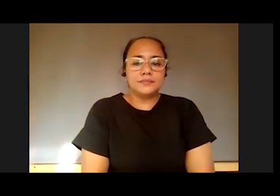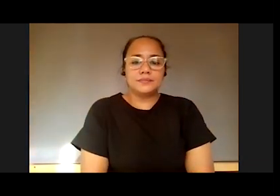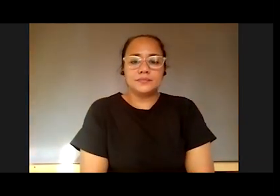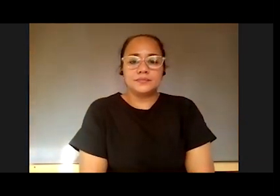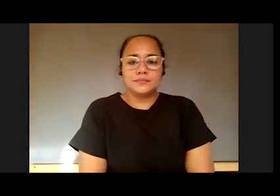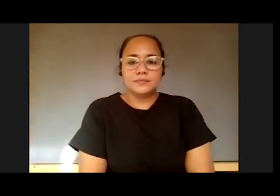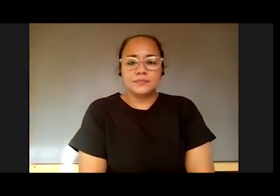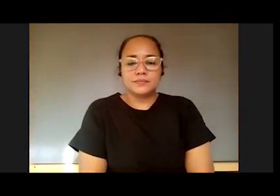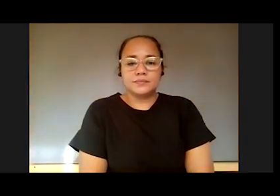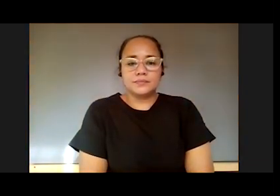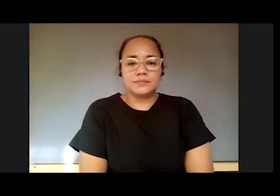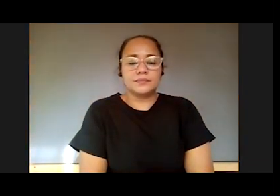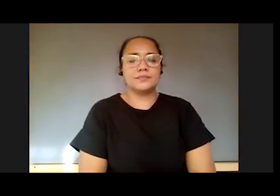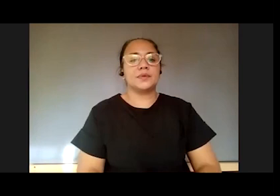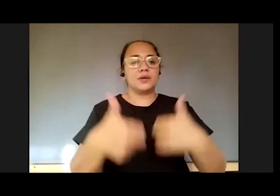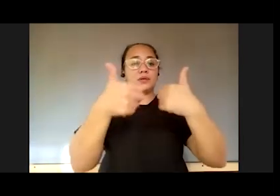Okay, now,